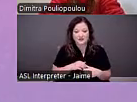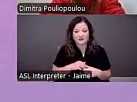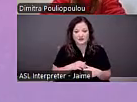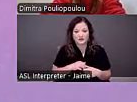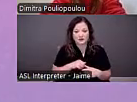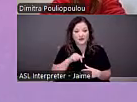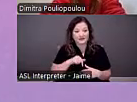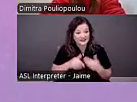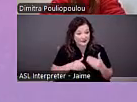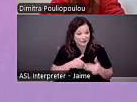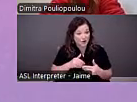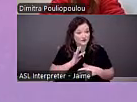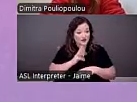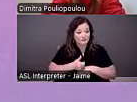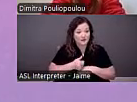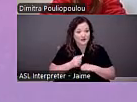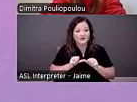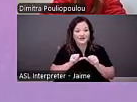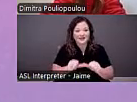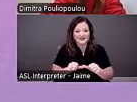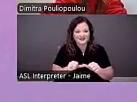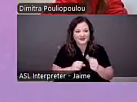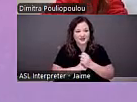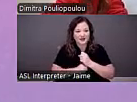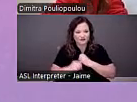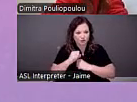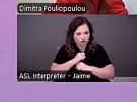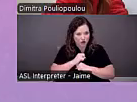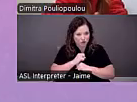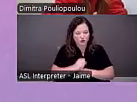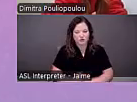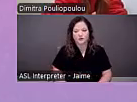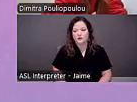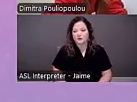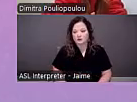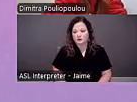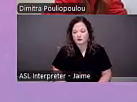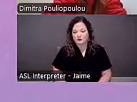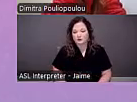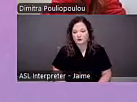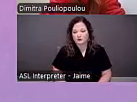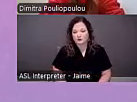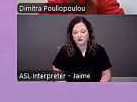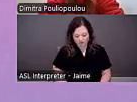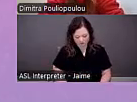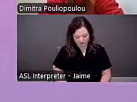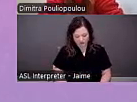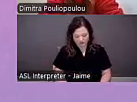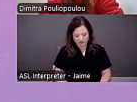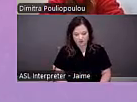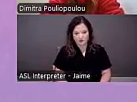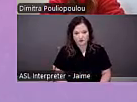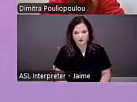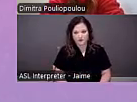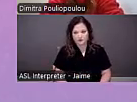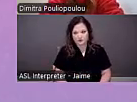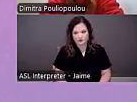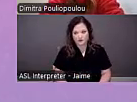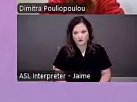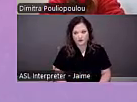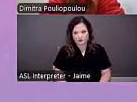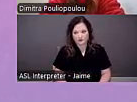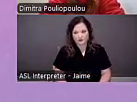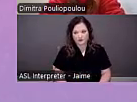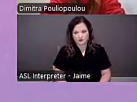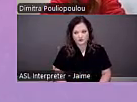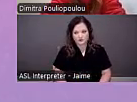built lasting infrastructures. So we've built partnerships with patient partners,